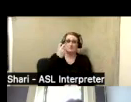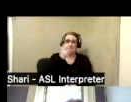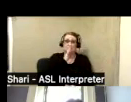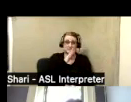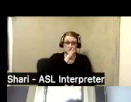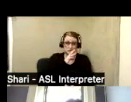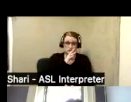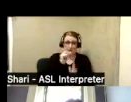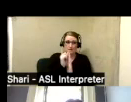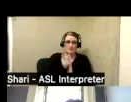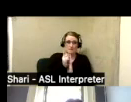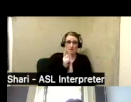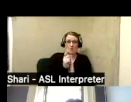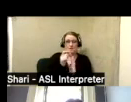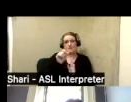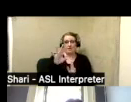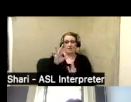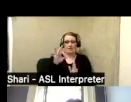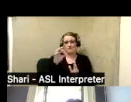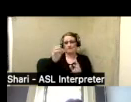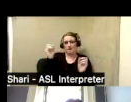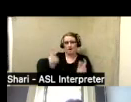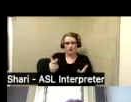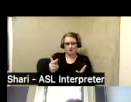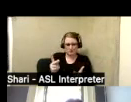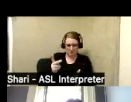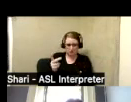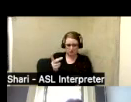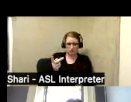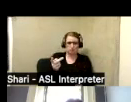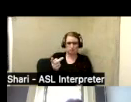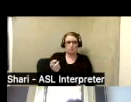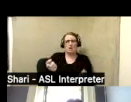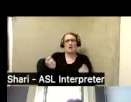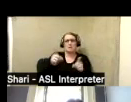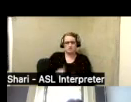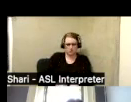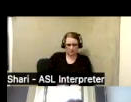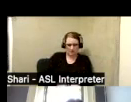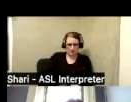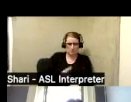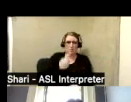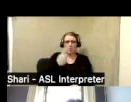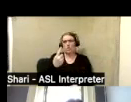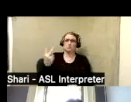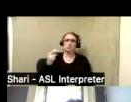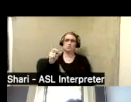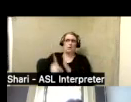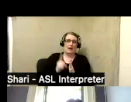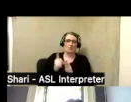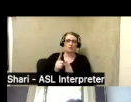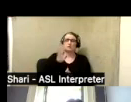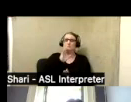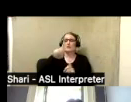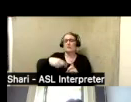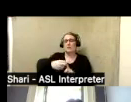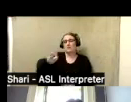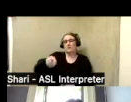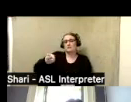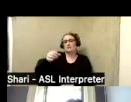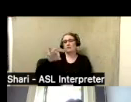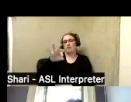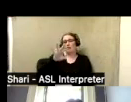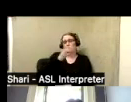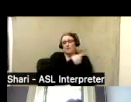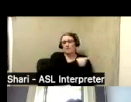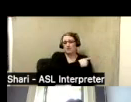of constellation comes into effect. Over 1 or 2 hours, let us say, we speak about the history of the patient, but